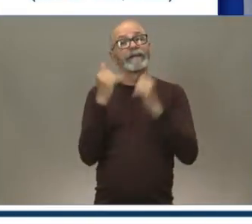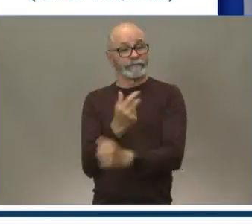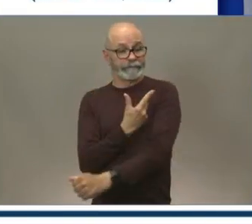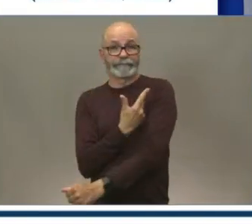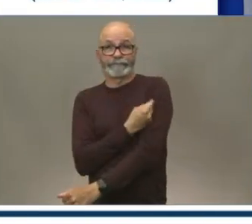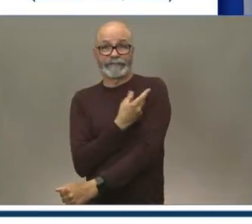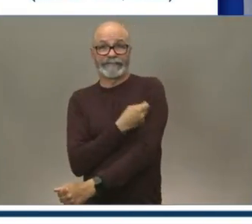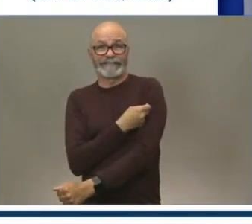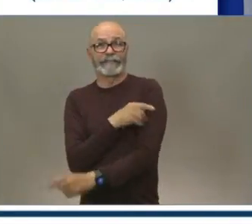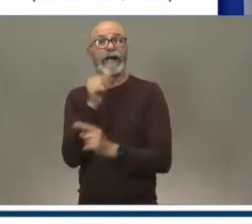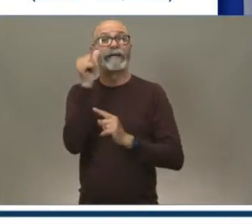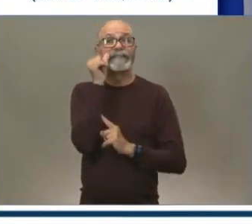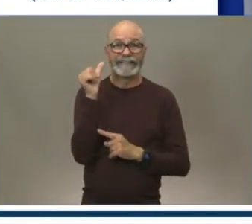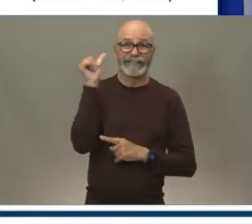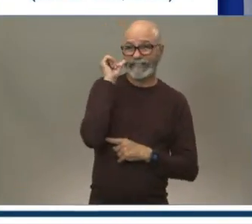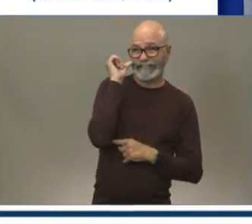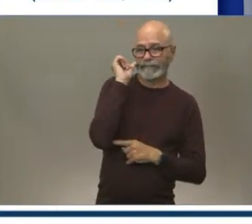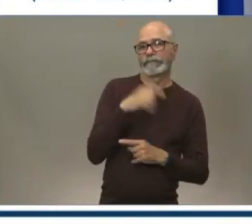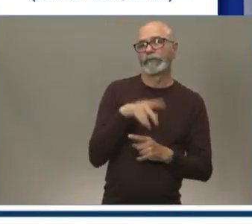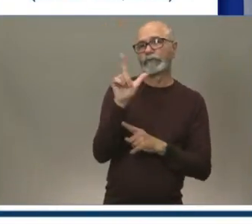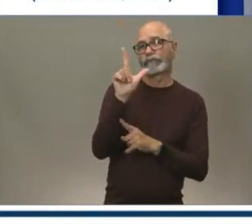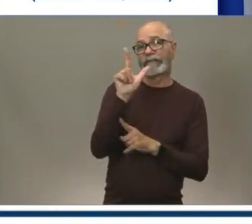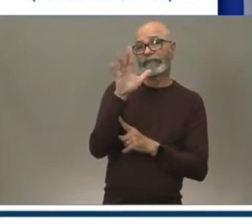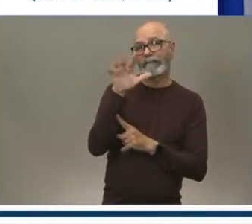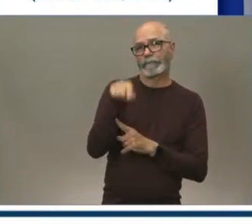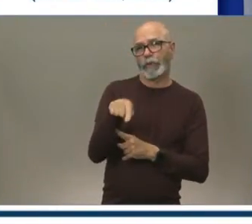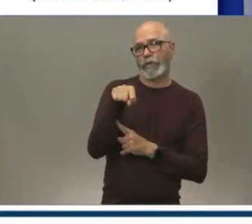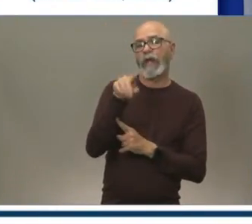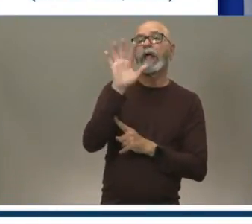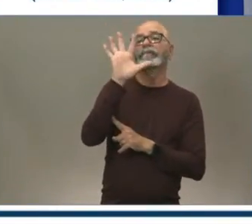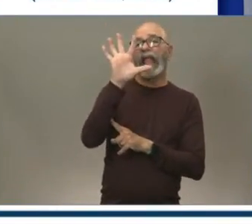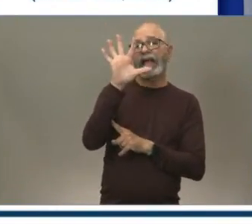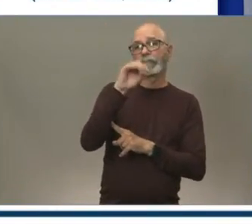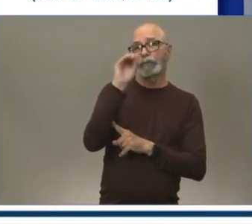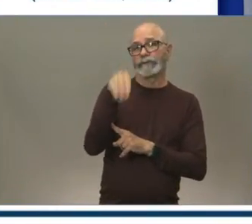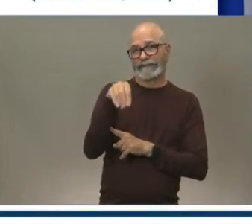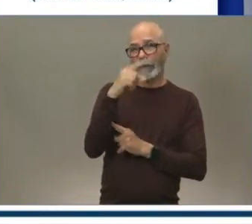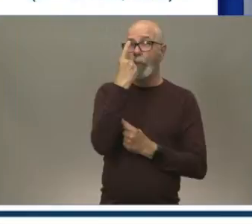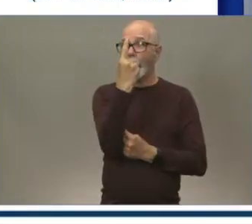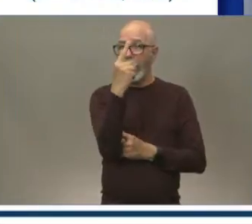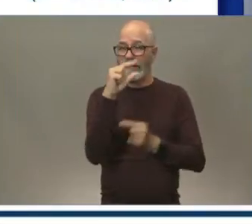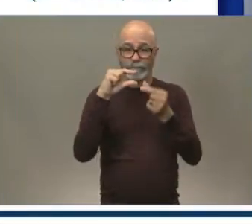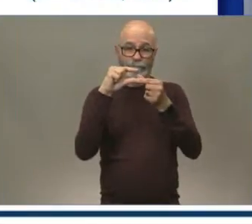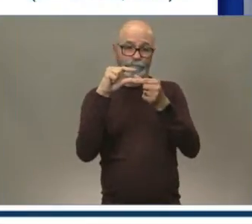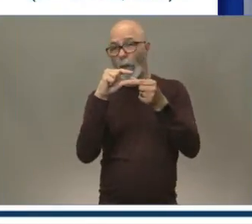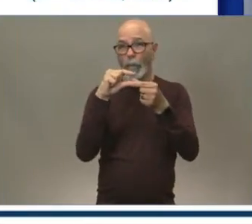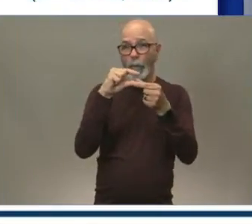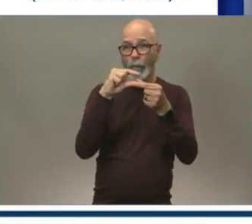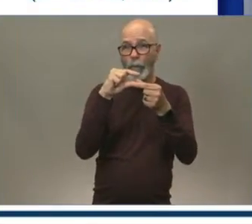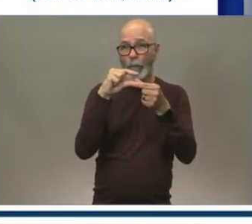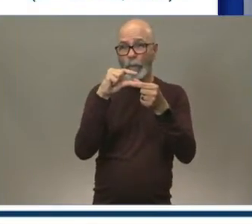had 25.5% of Nova Scotians receiving at least one dose of vaccine. That's